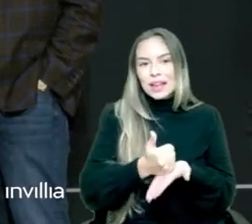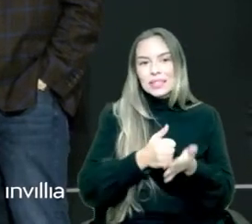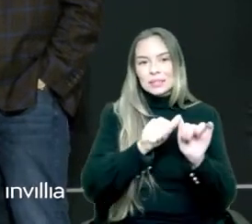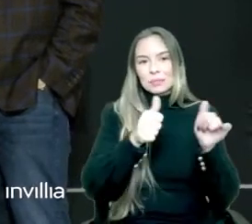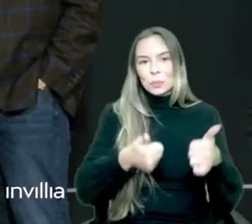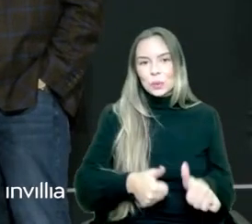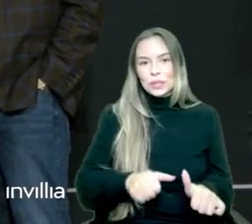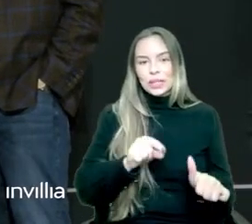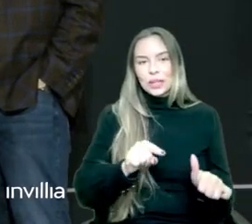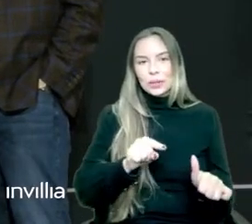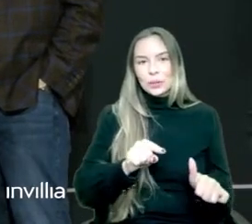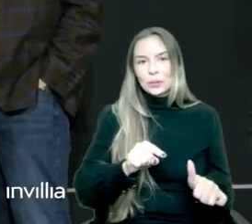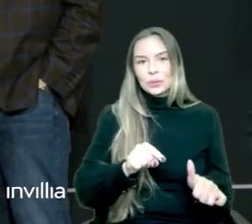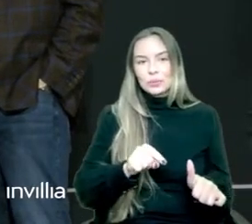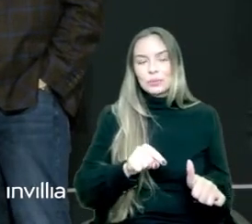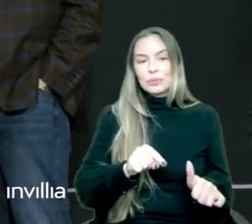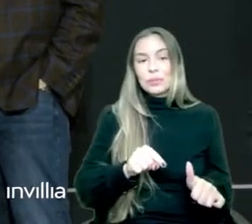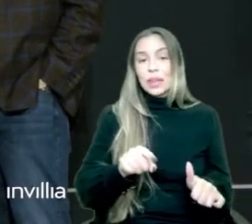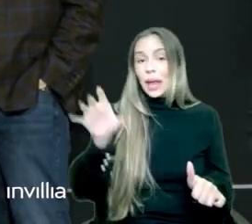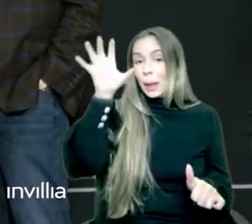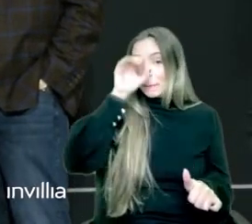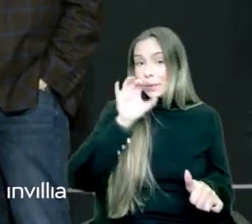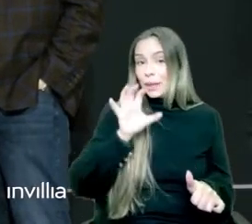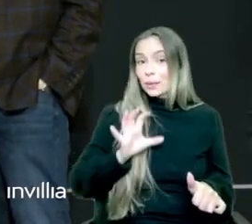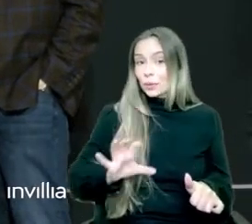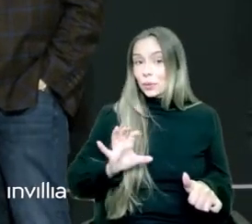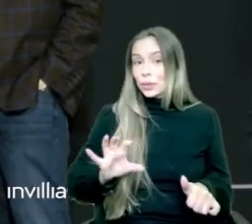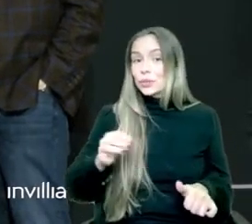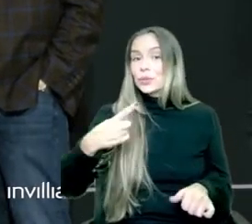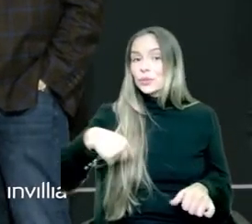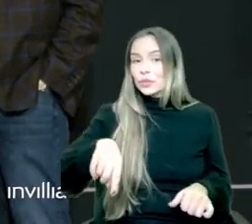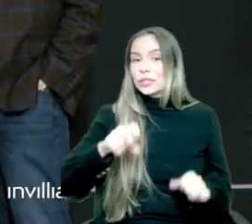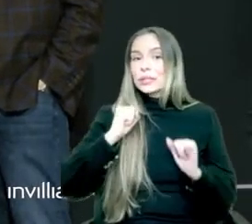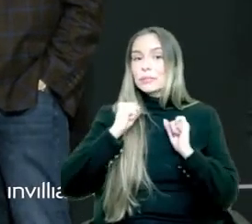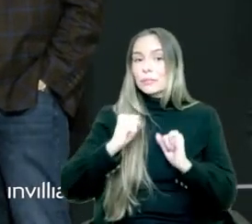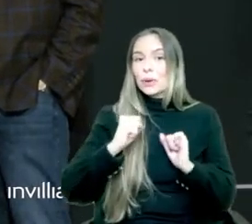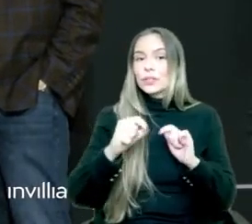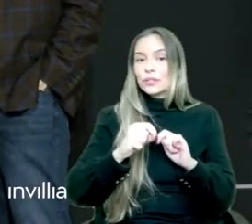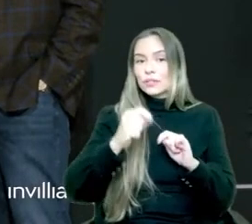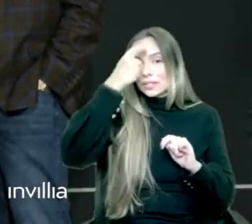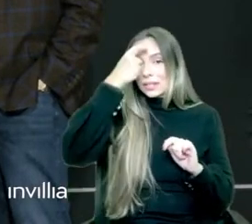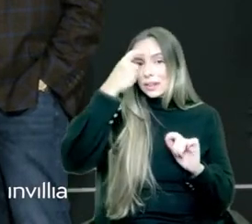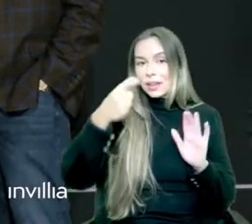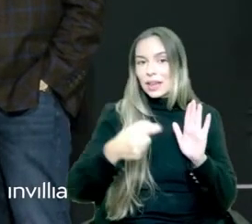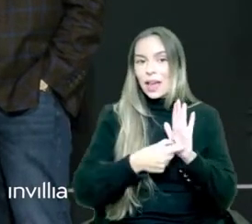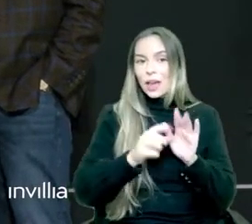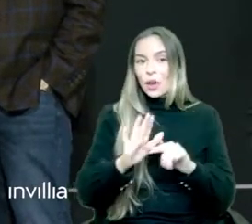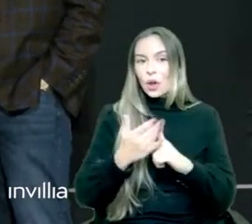learned that you can make AI collaborate with a mixture of experts.